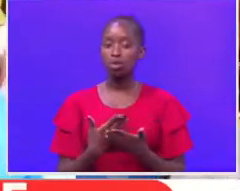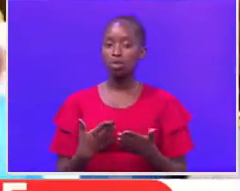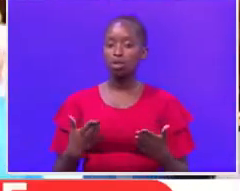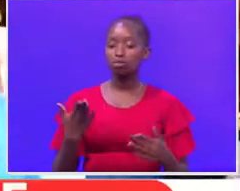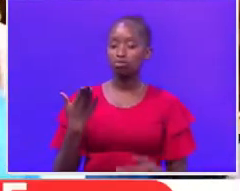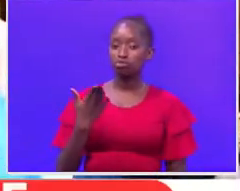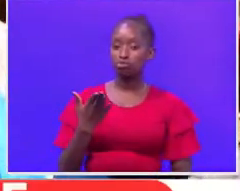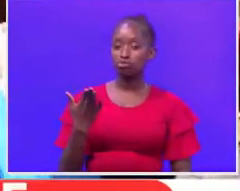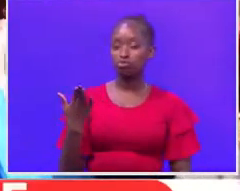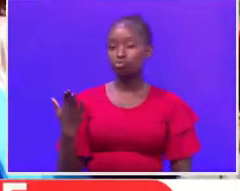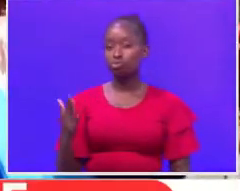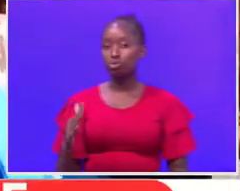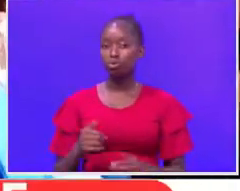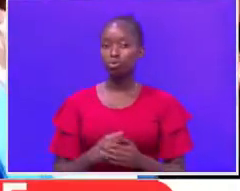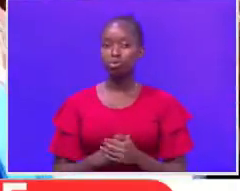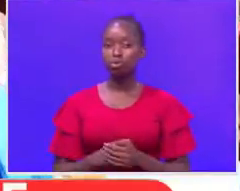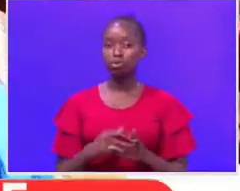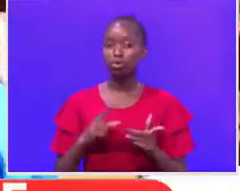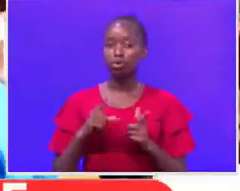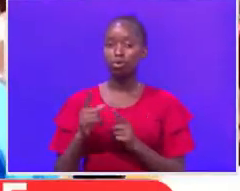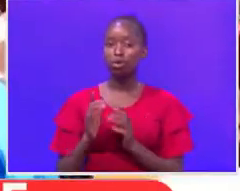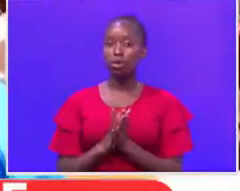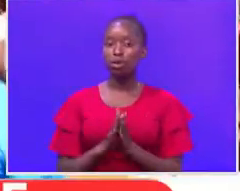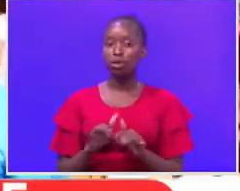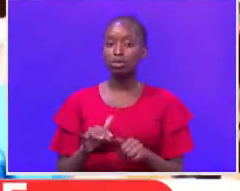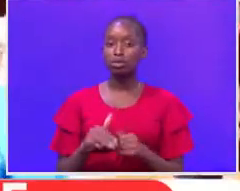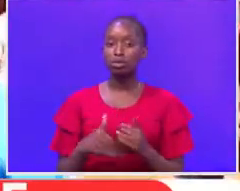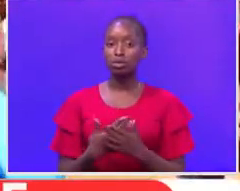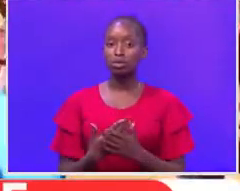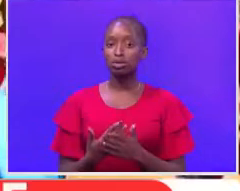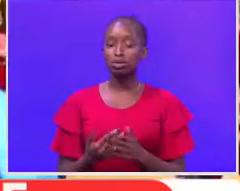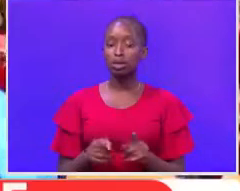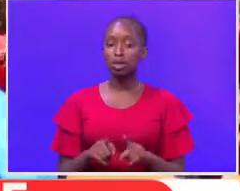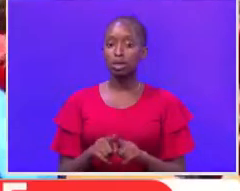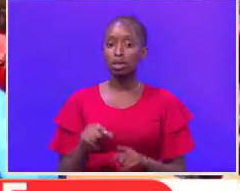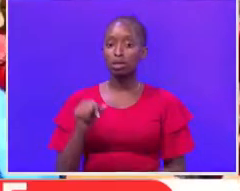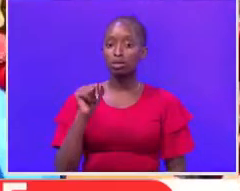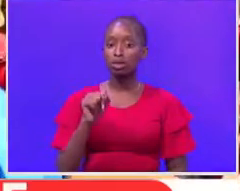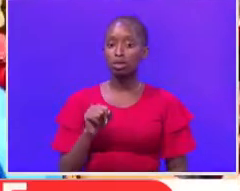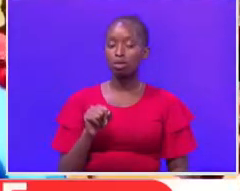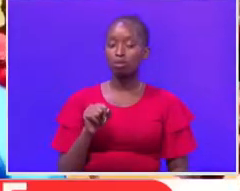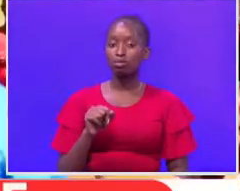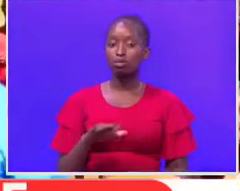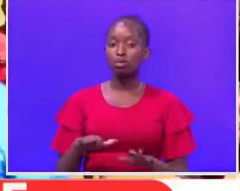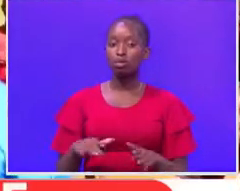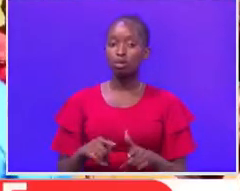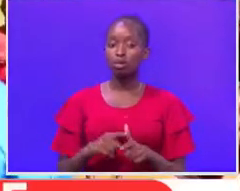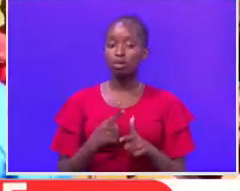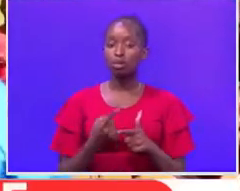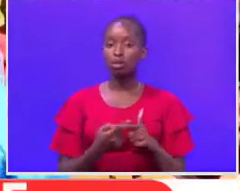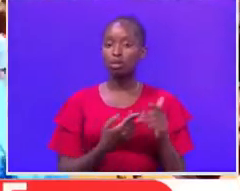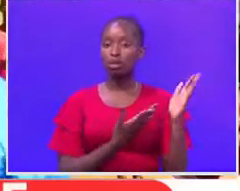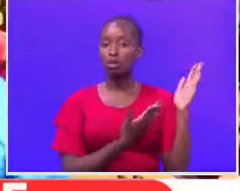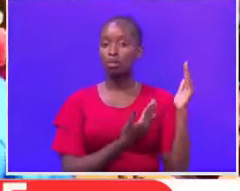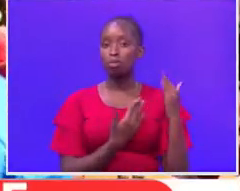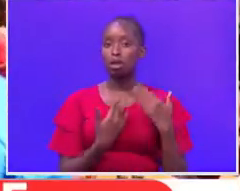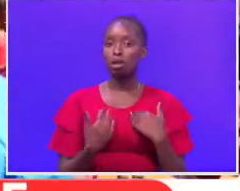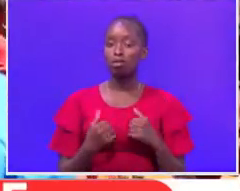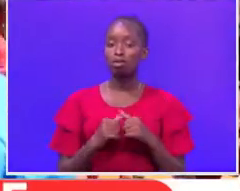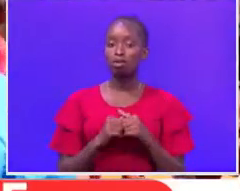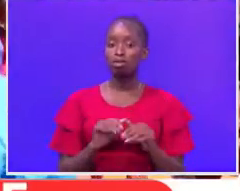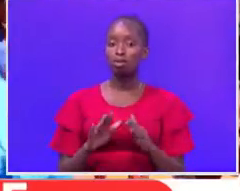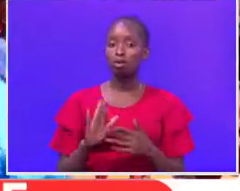Kwa niende ni represent region kama Southern. Kwa matumaini nitafanya